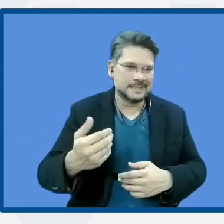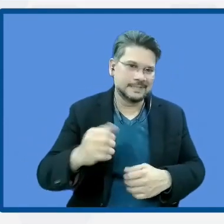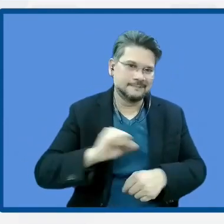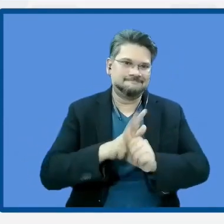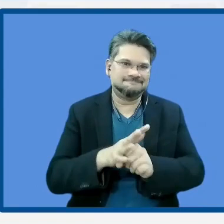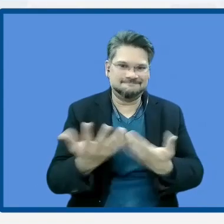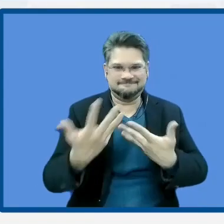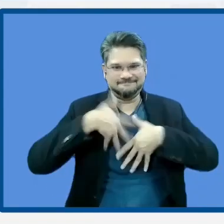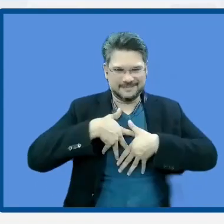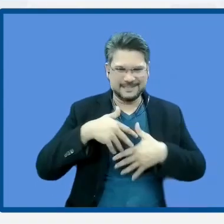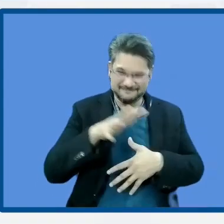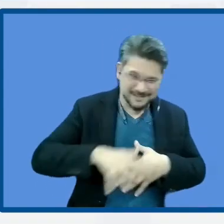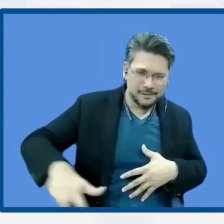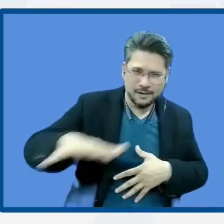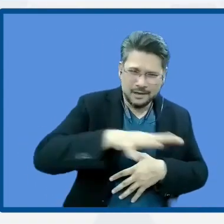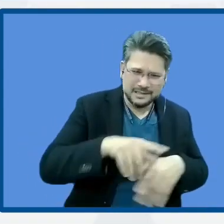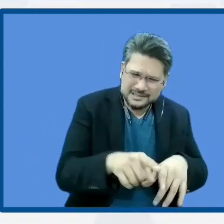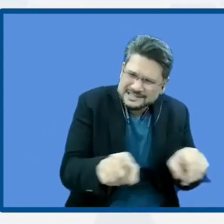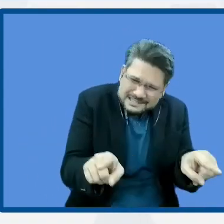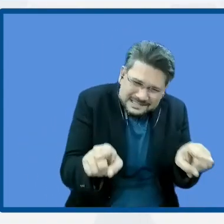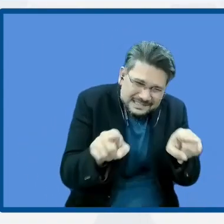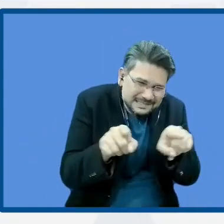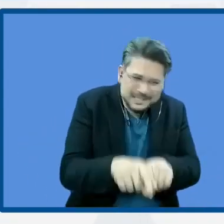pandemic was exactly the same population